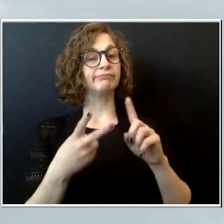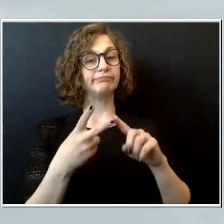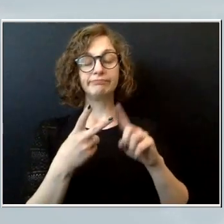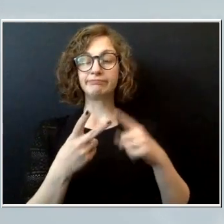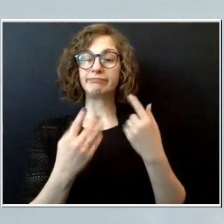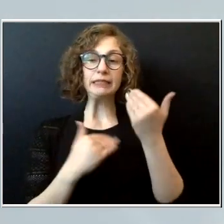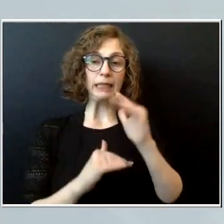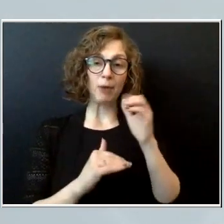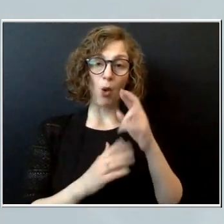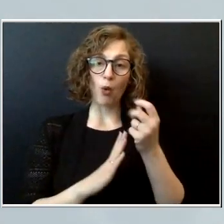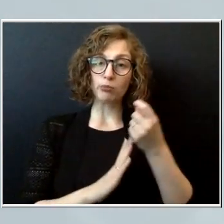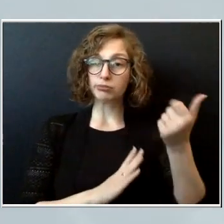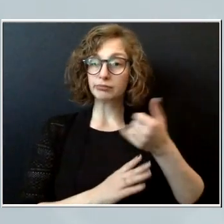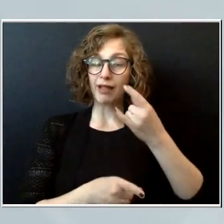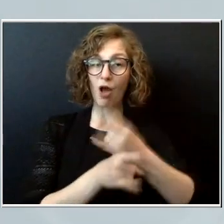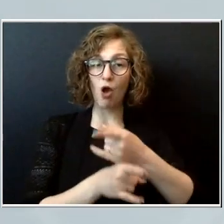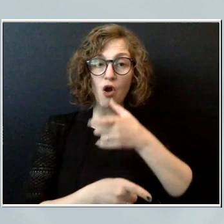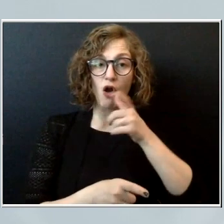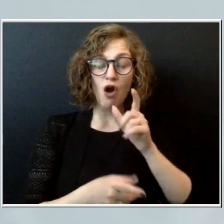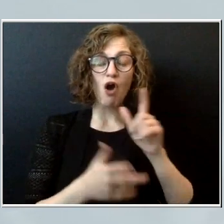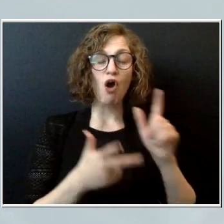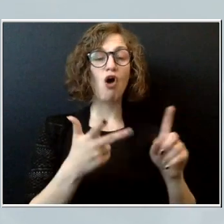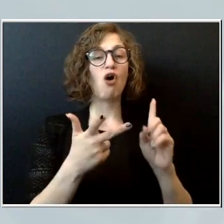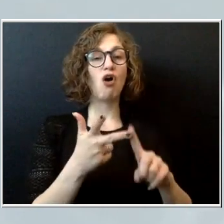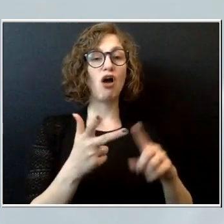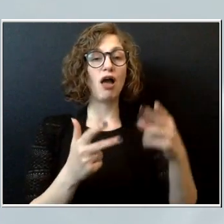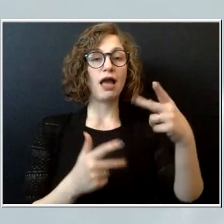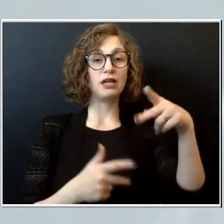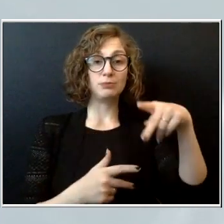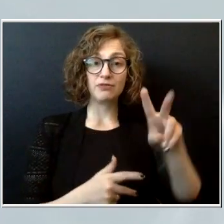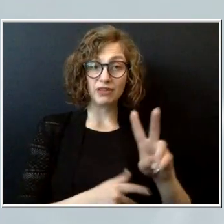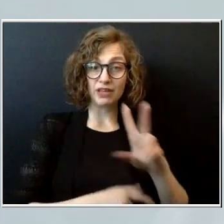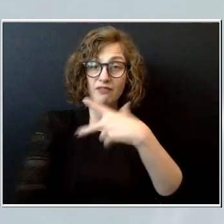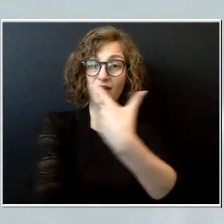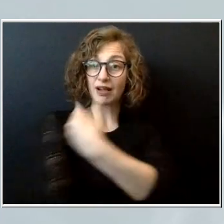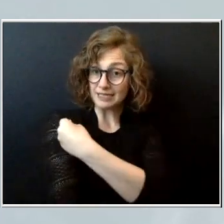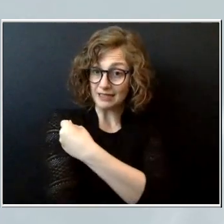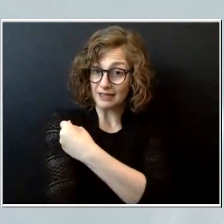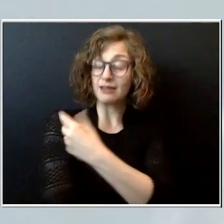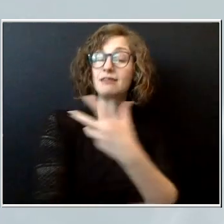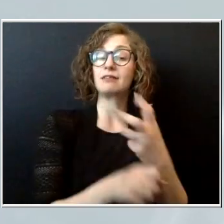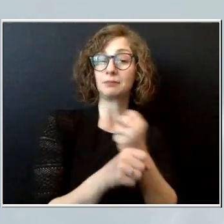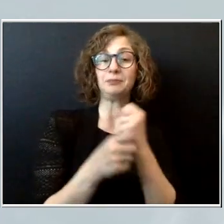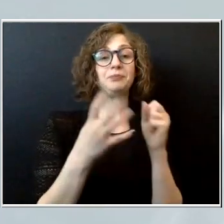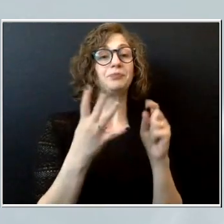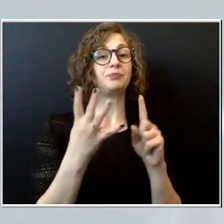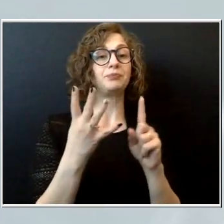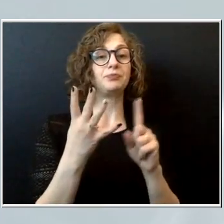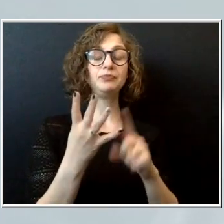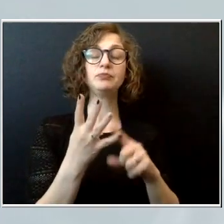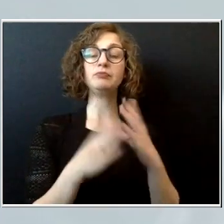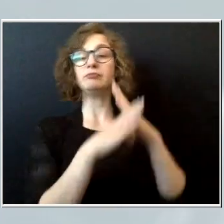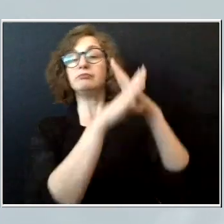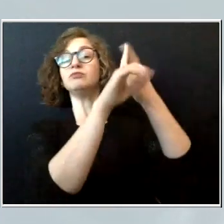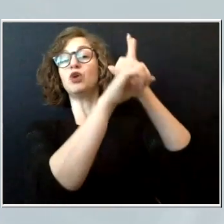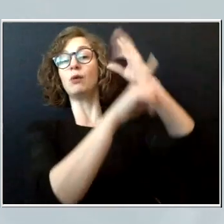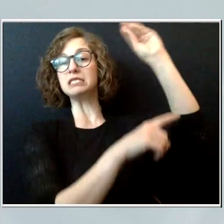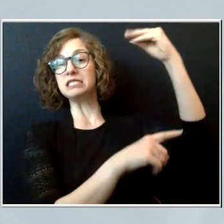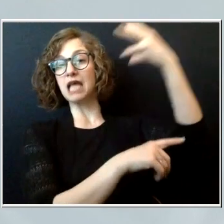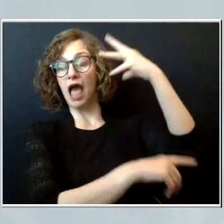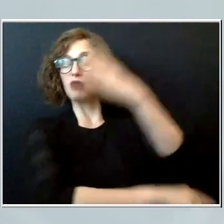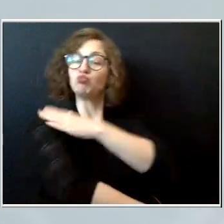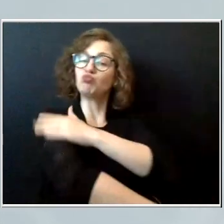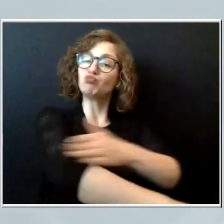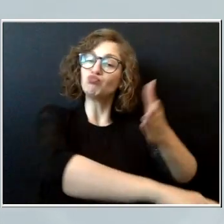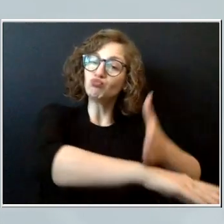vaccine if you're eligible, and make sure young relatives get it too. Protect your skin from the sun with hats, long sleeves, and plenty of sunscreen. Are